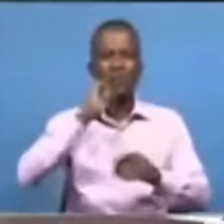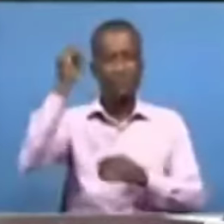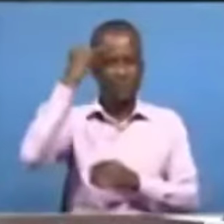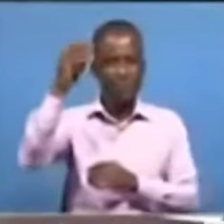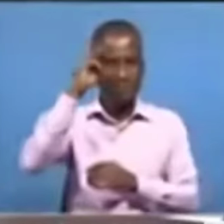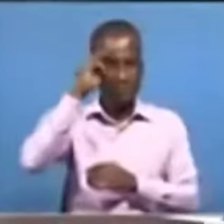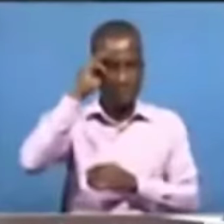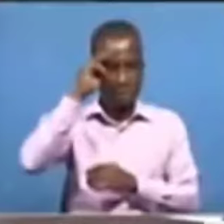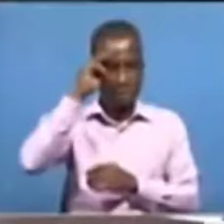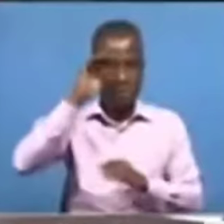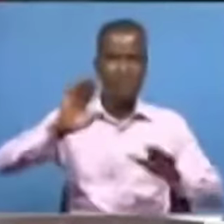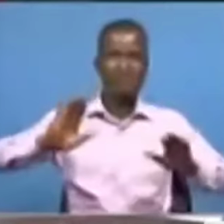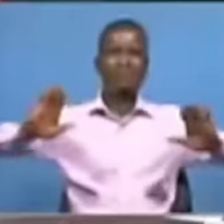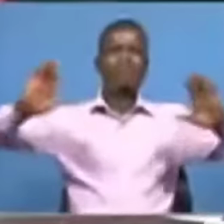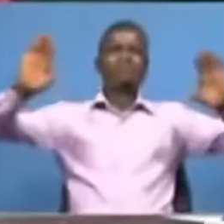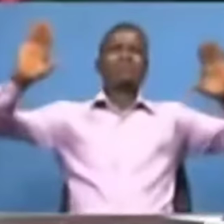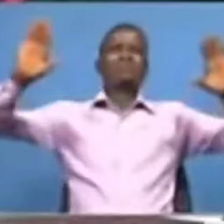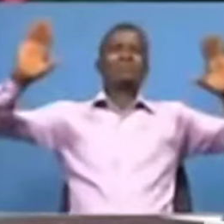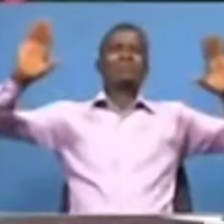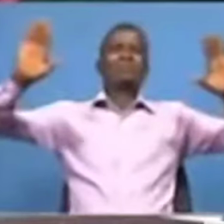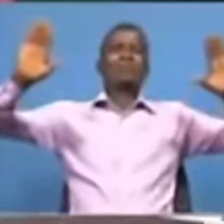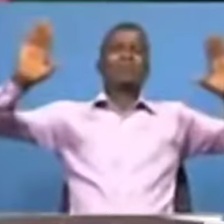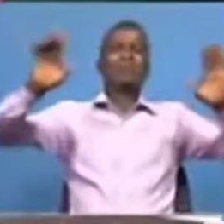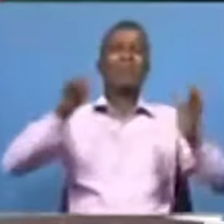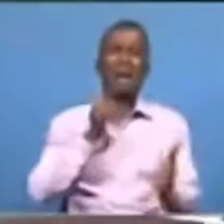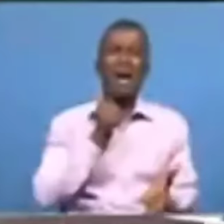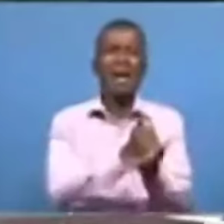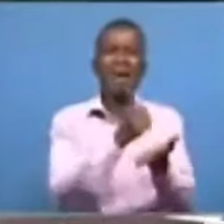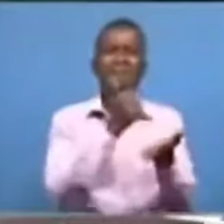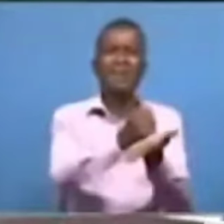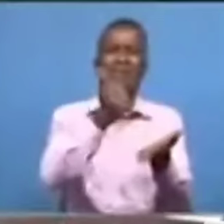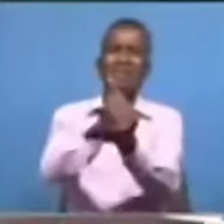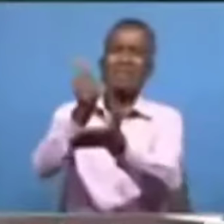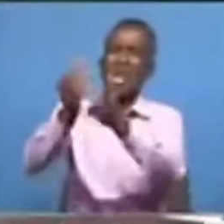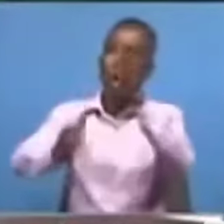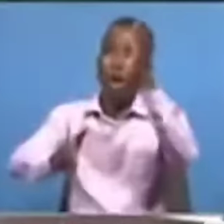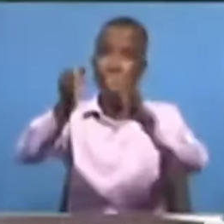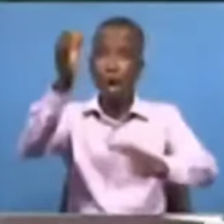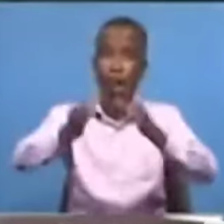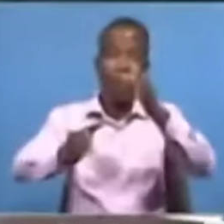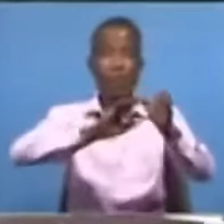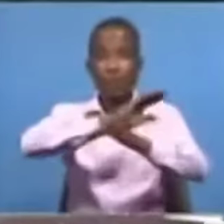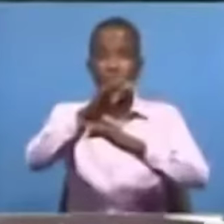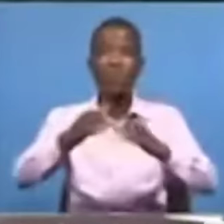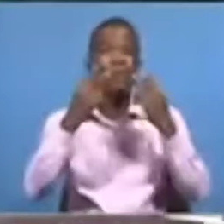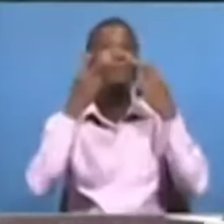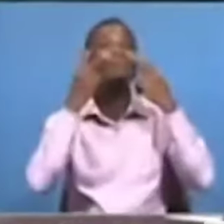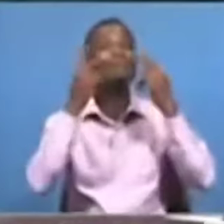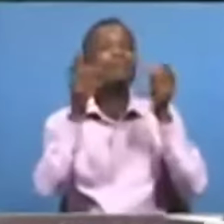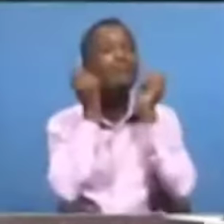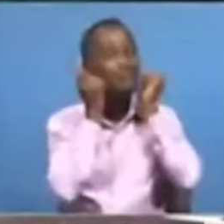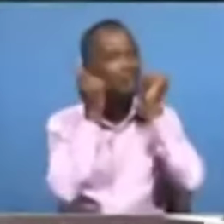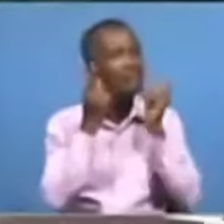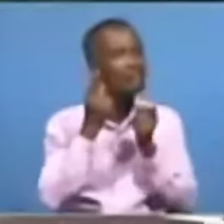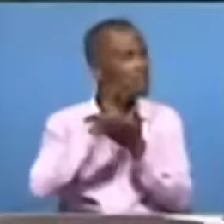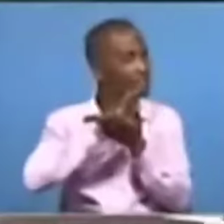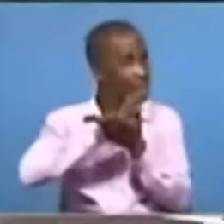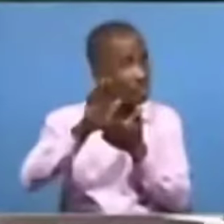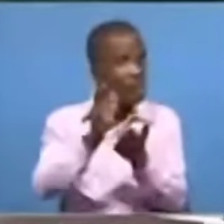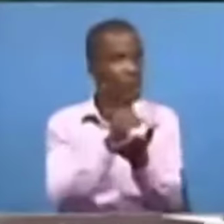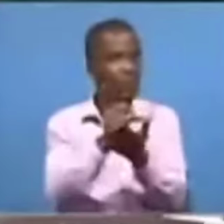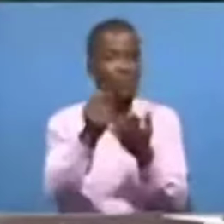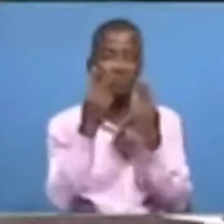Mahama wɔto ne ho asi hɔ sɛ ɔbɛboa mu obiara court nsɛm a waka no obi ate aseɛ wetu no ho gyina hɔ sɛ nokora